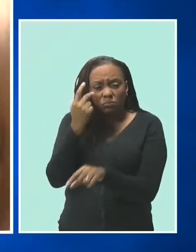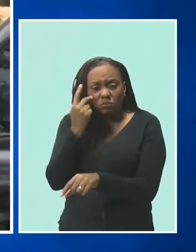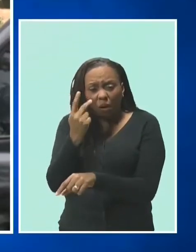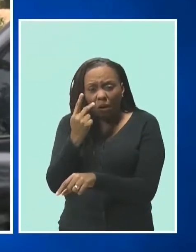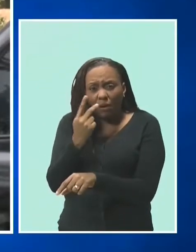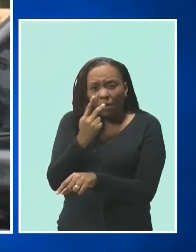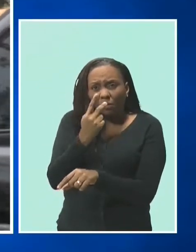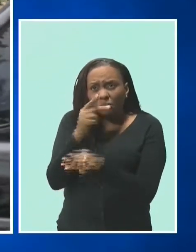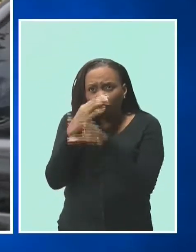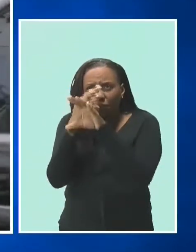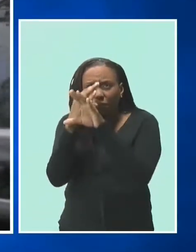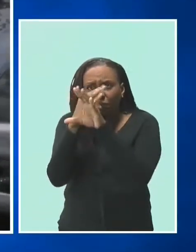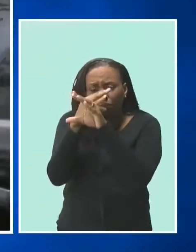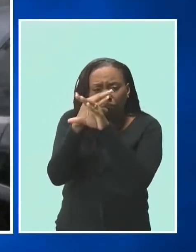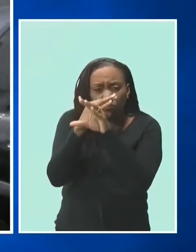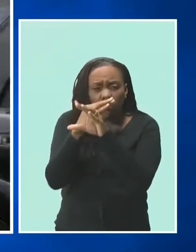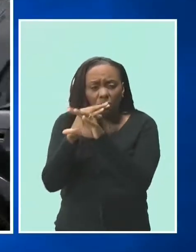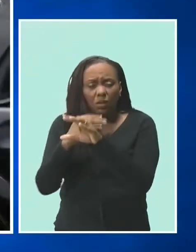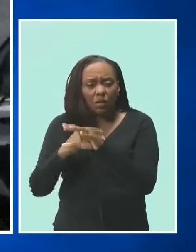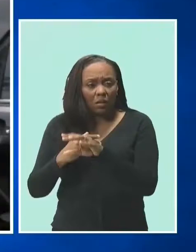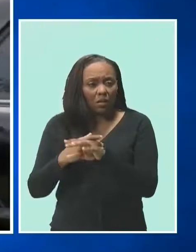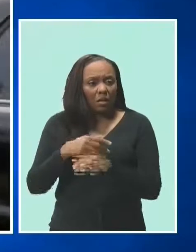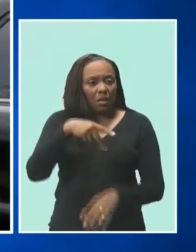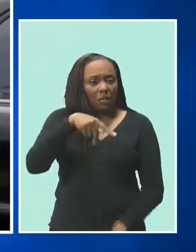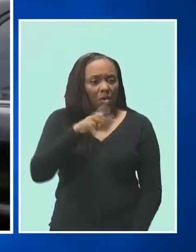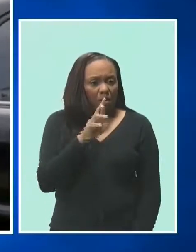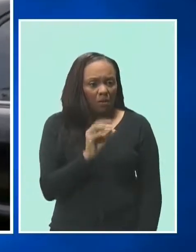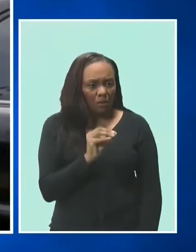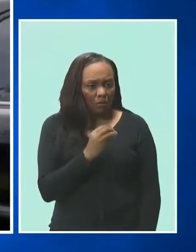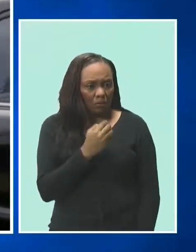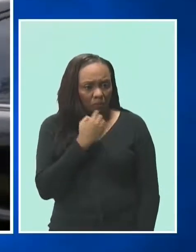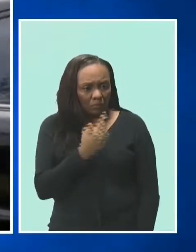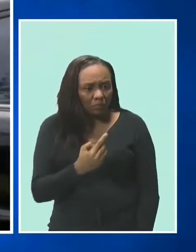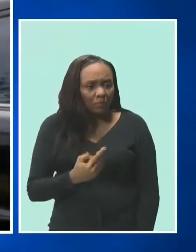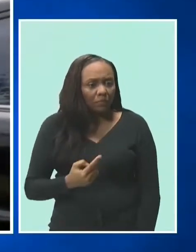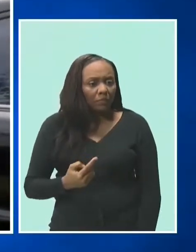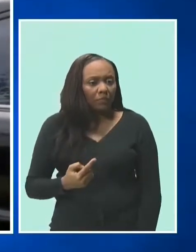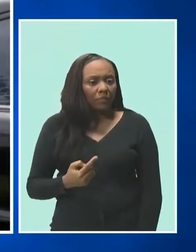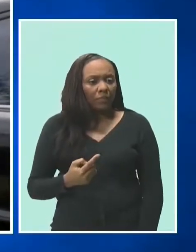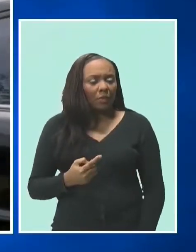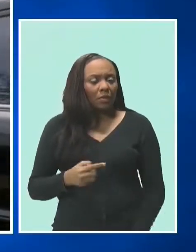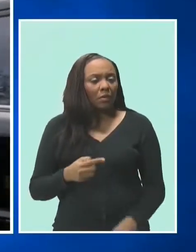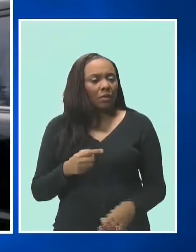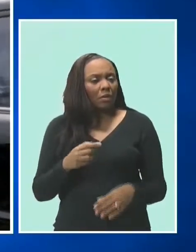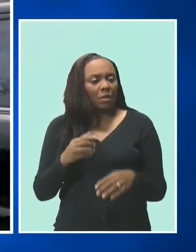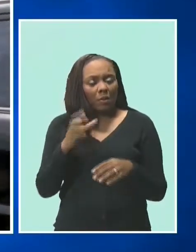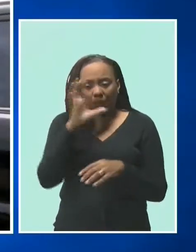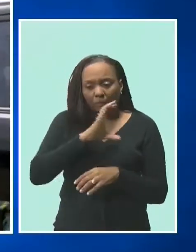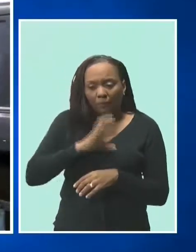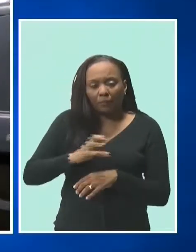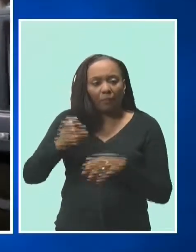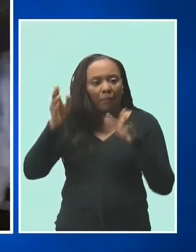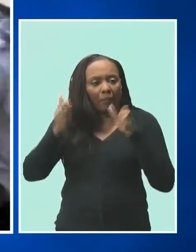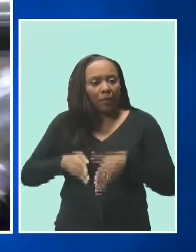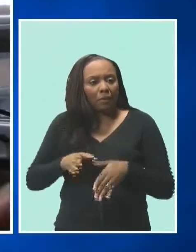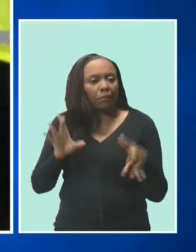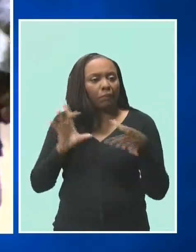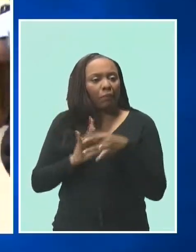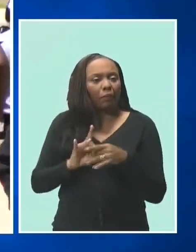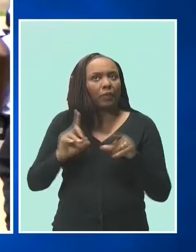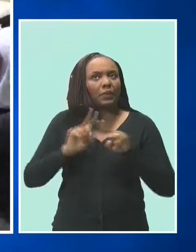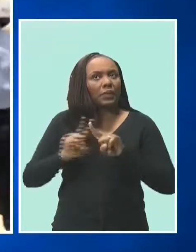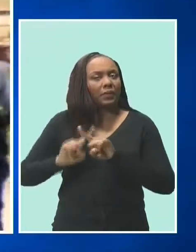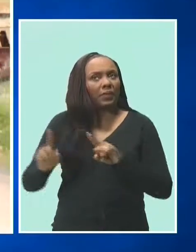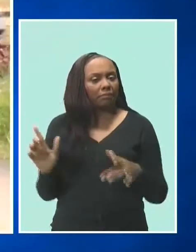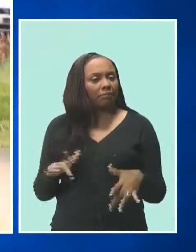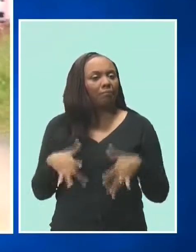duties. When contacted, Police Public Relations Officer, Acting Inspector Rodney Innes, told CBC News the action was in relation to a